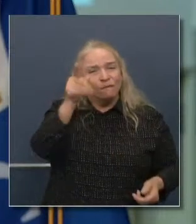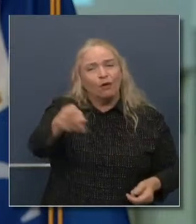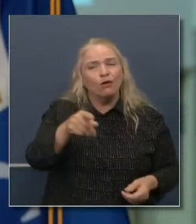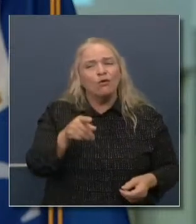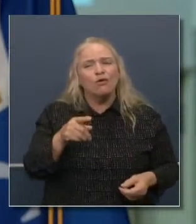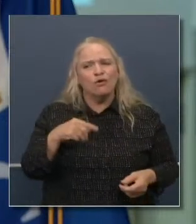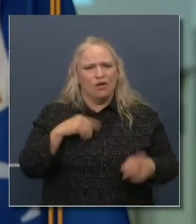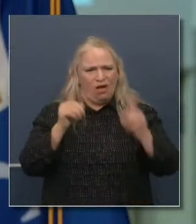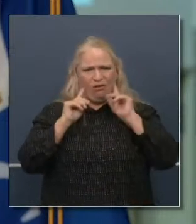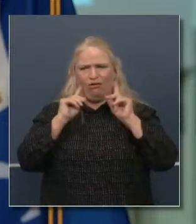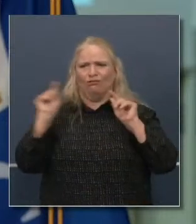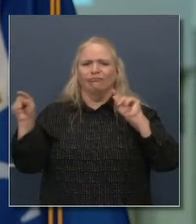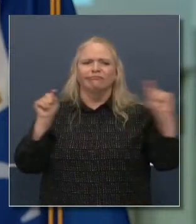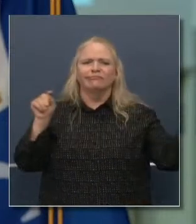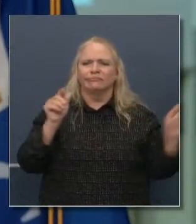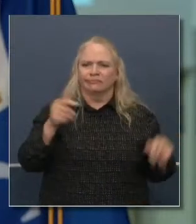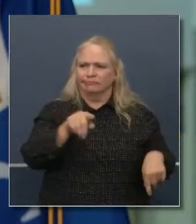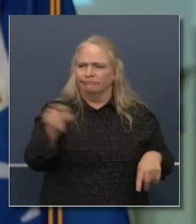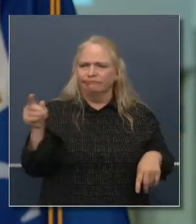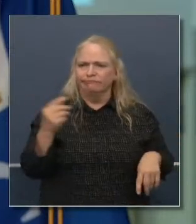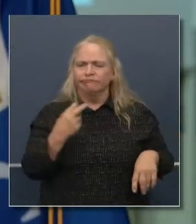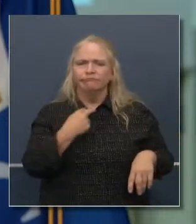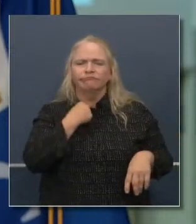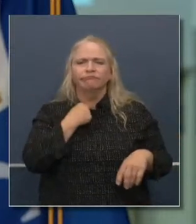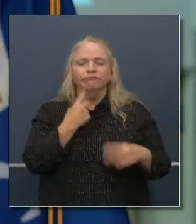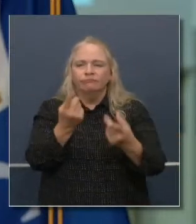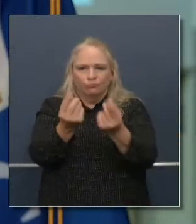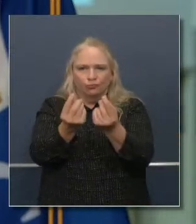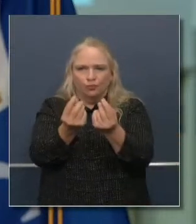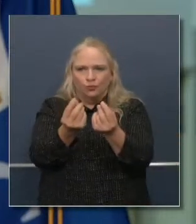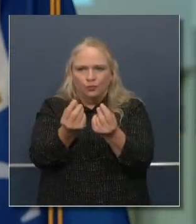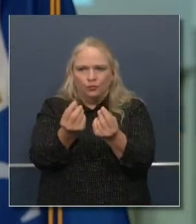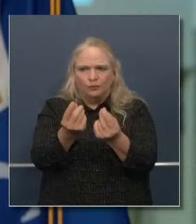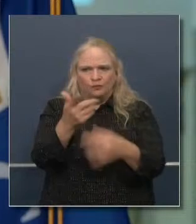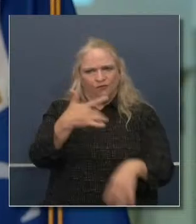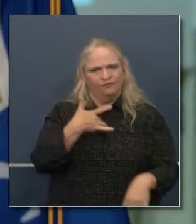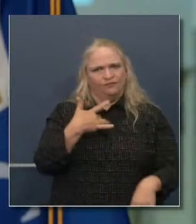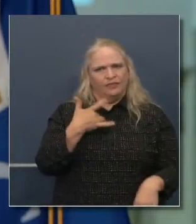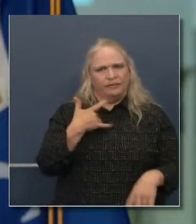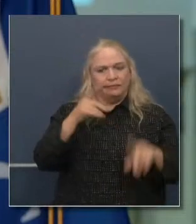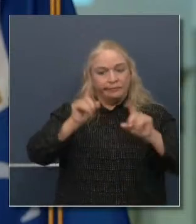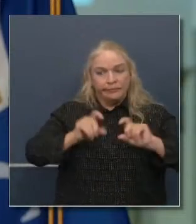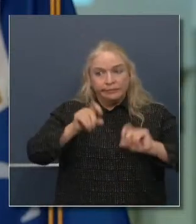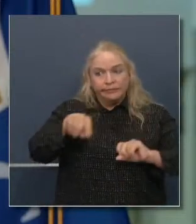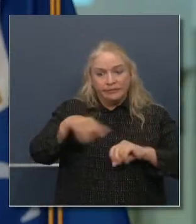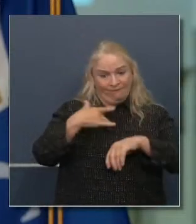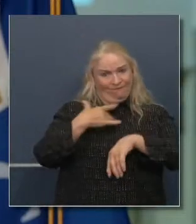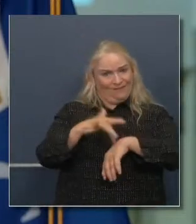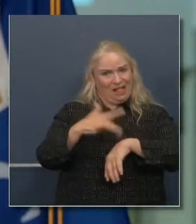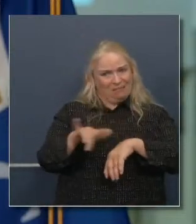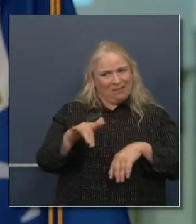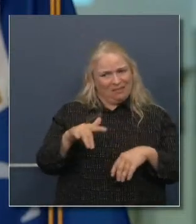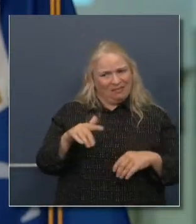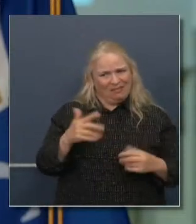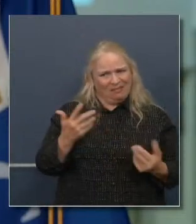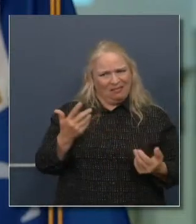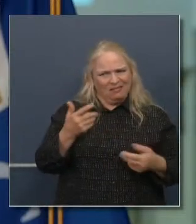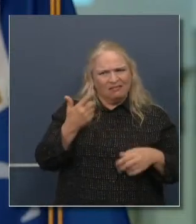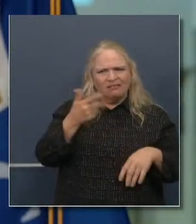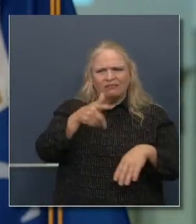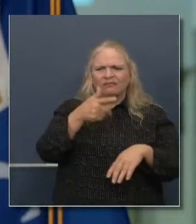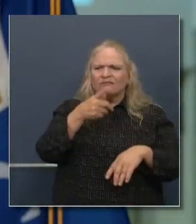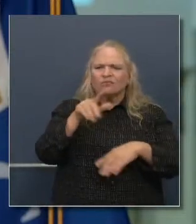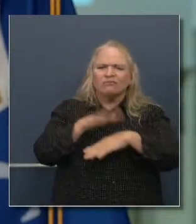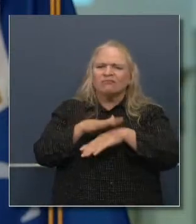there. So can you just discuss what testing capacity is like at this point and what people can expect going forward?